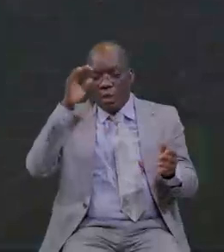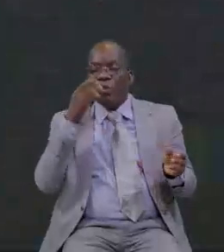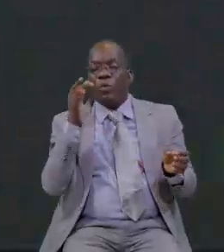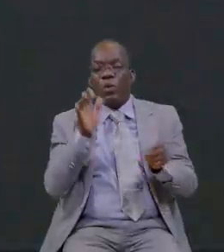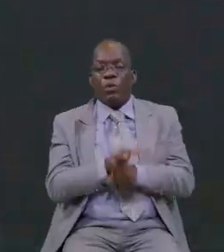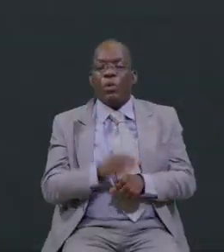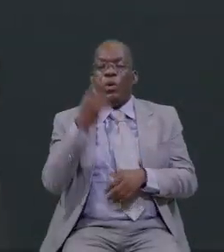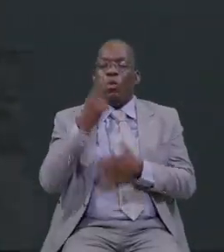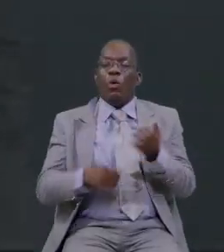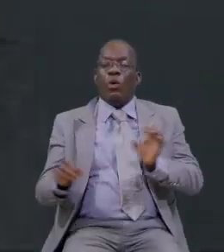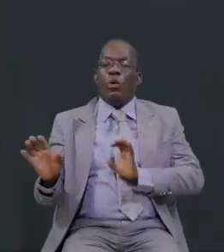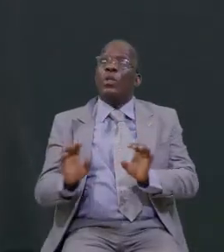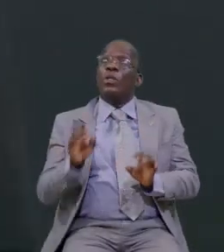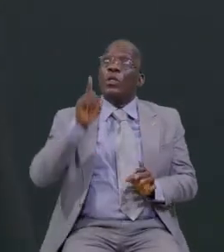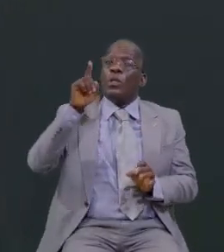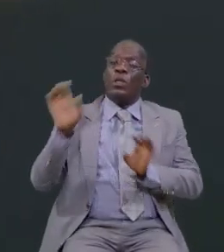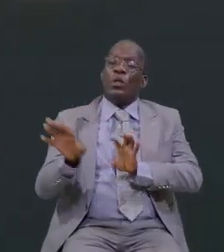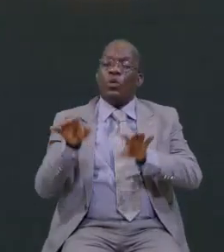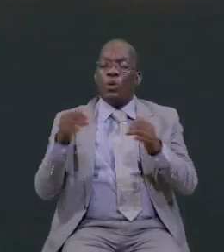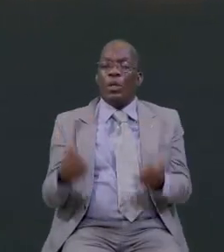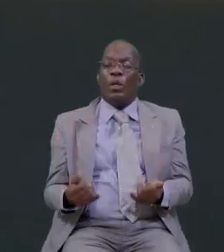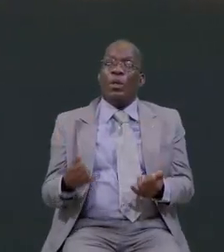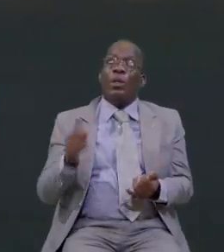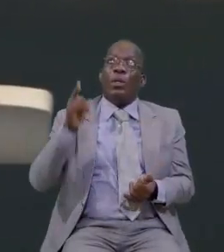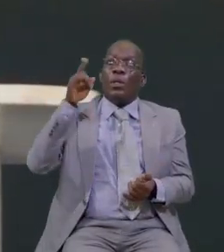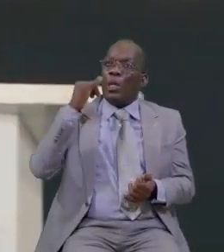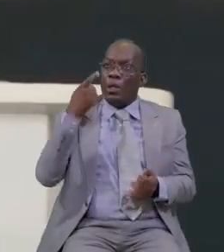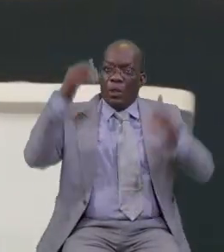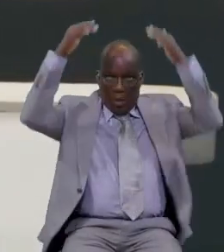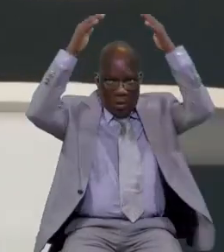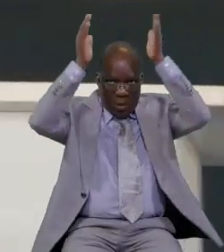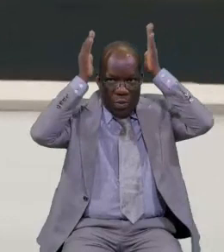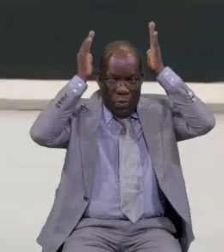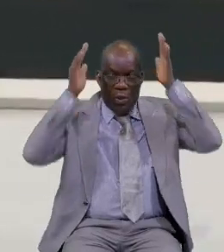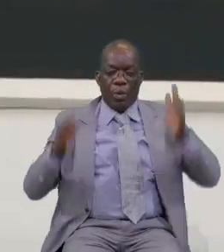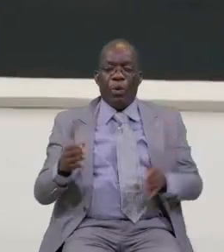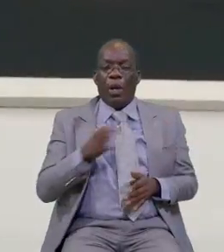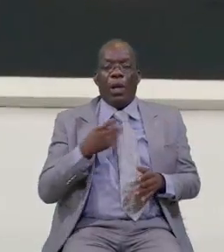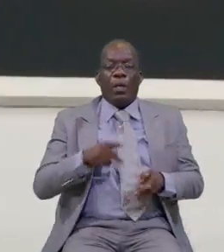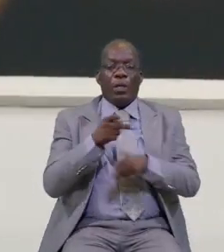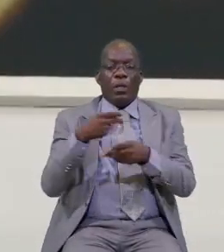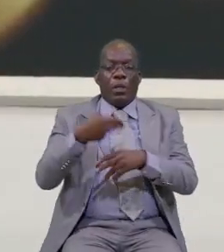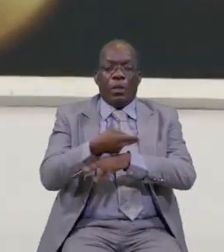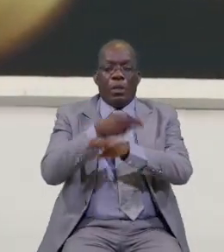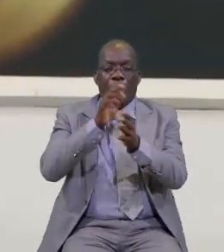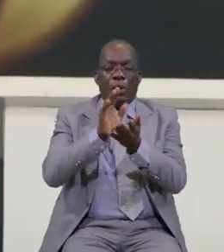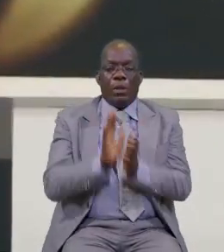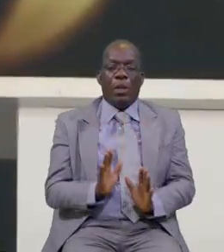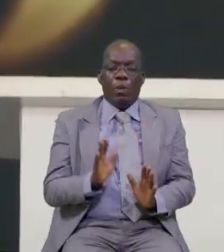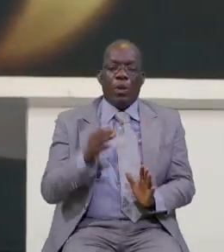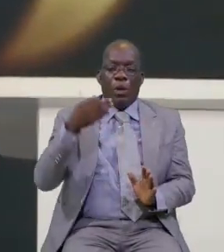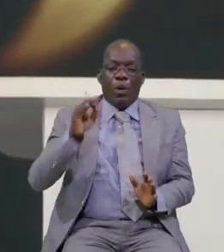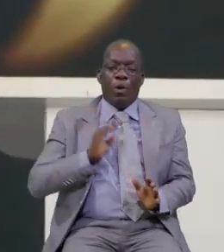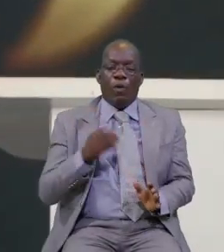Because he is the bishop and the shepherd of our soul. Verse